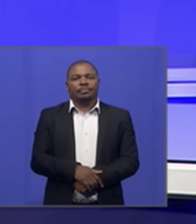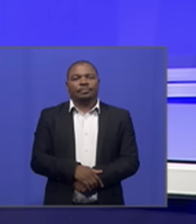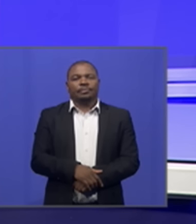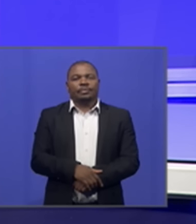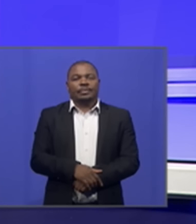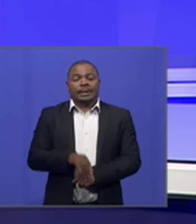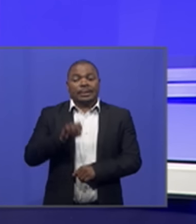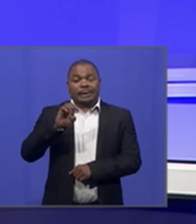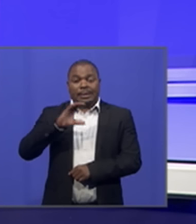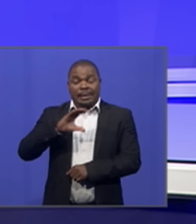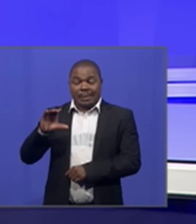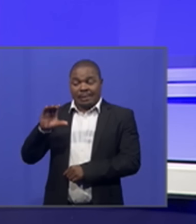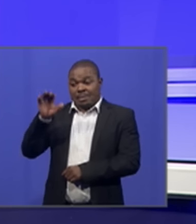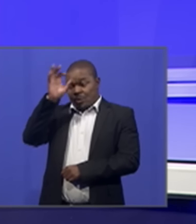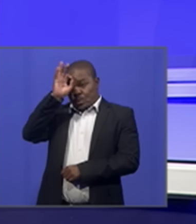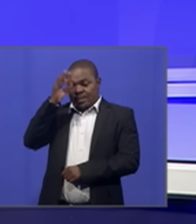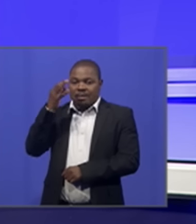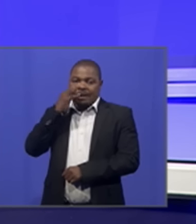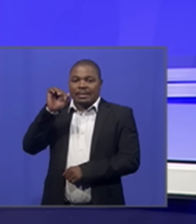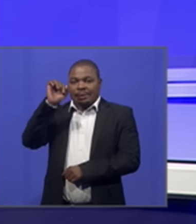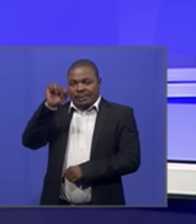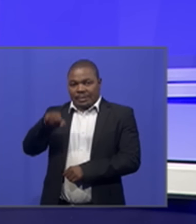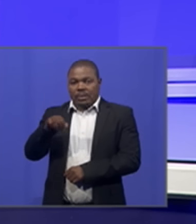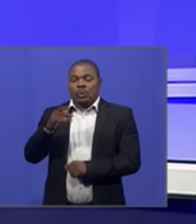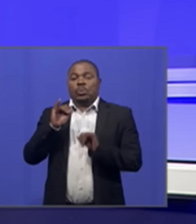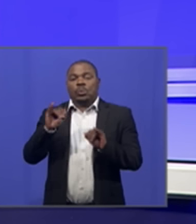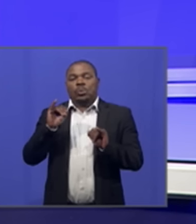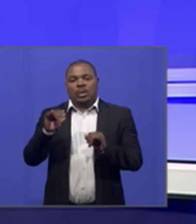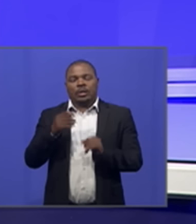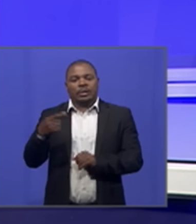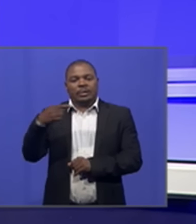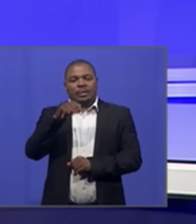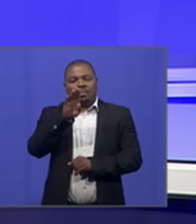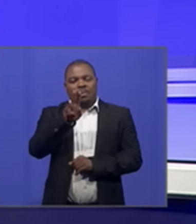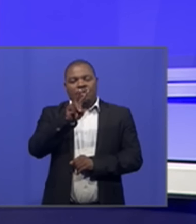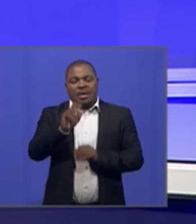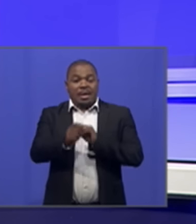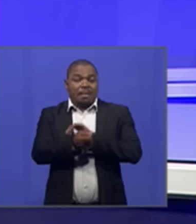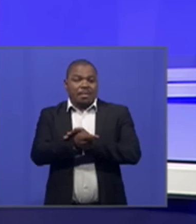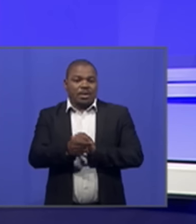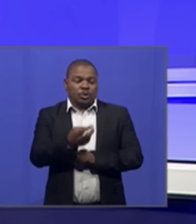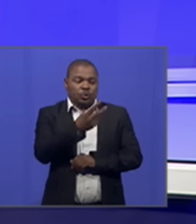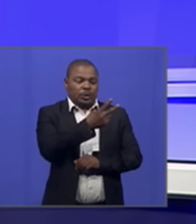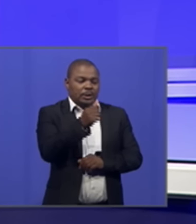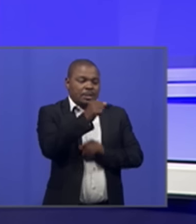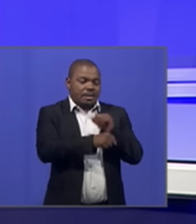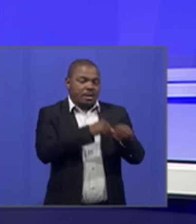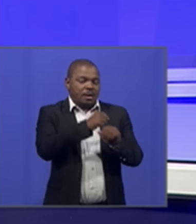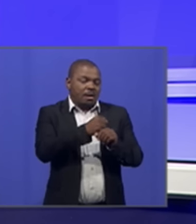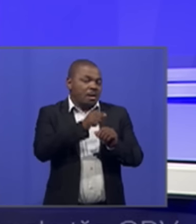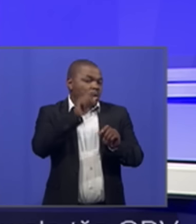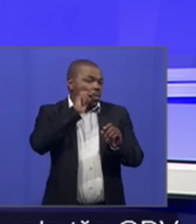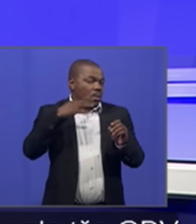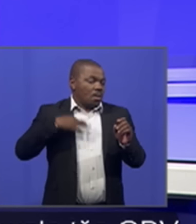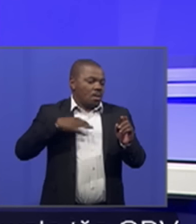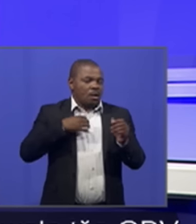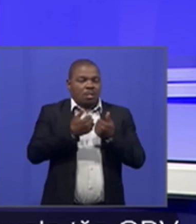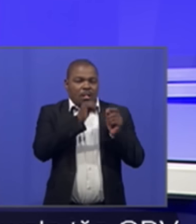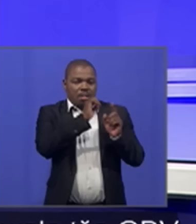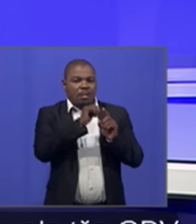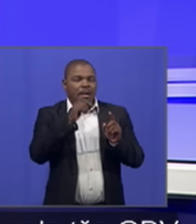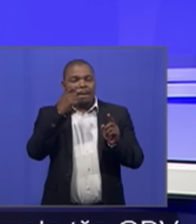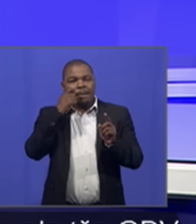Maphodisa a Eastern Cape a netefaditše ditiragalo tša dikgaruru tša bong mo legarebe la mengwaga e 26 le gamilwego ke lesogana la gagwe la mengwaga